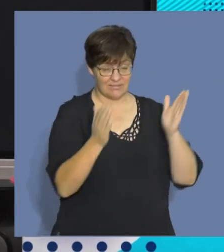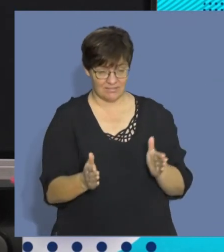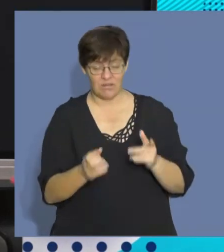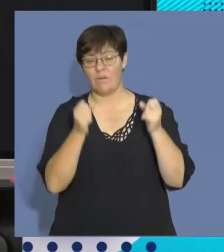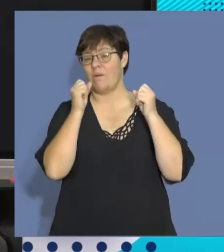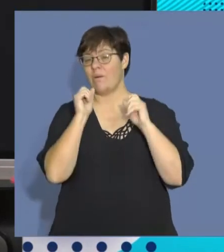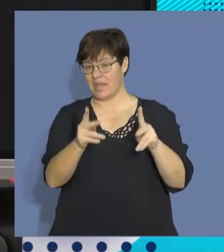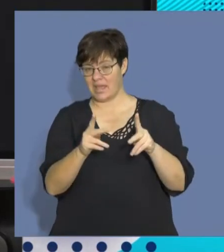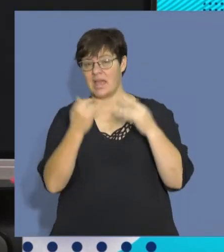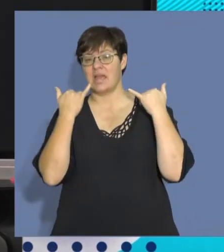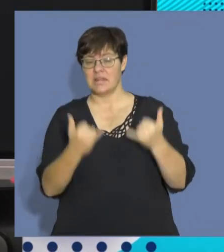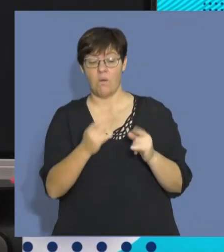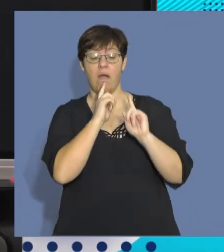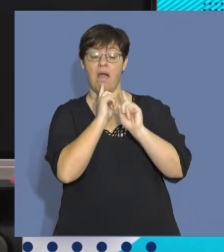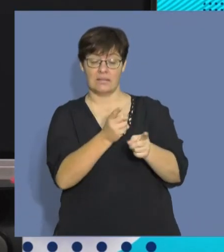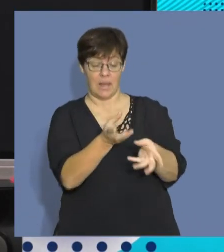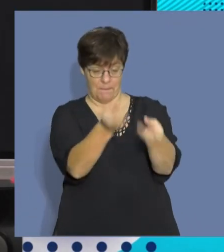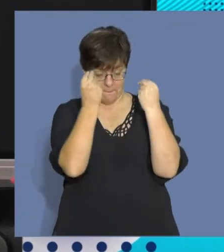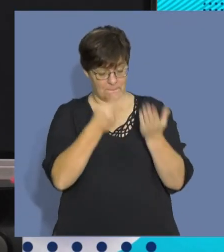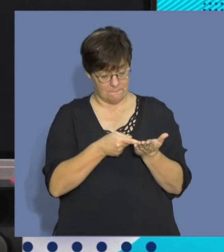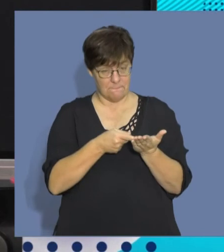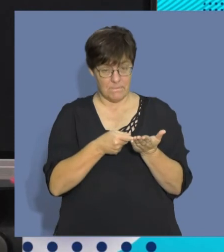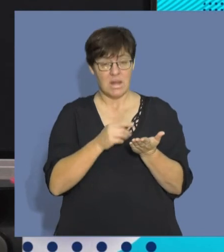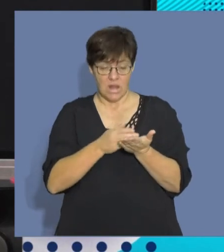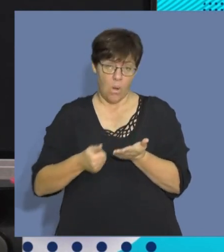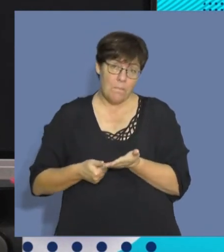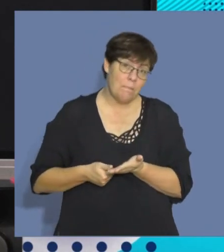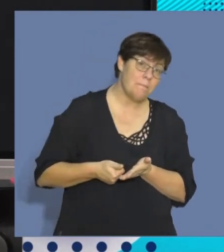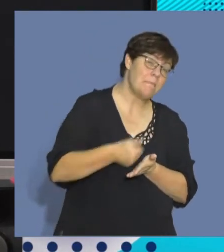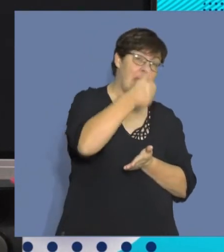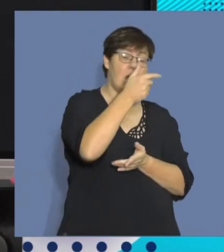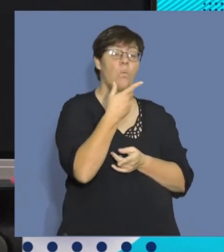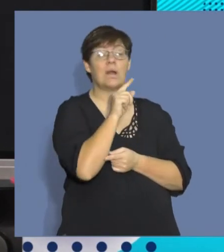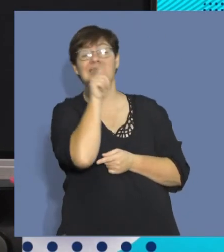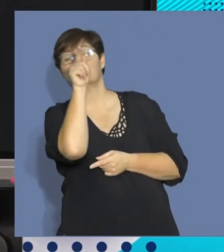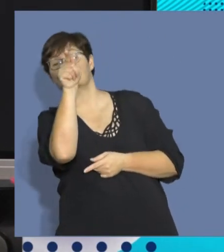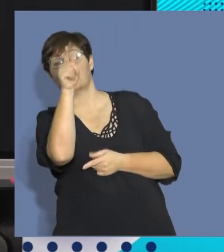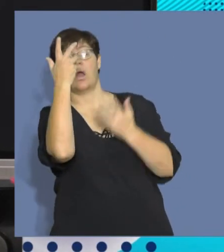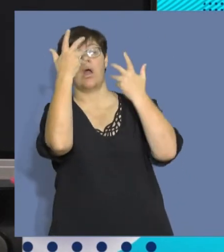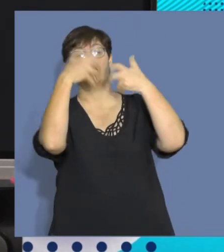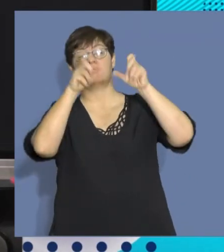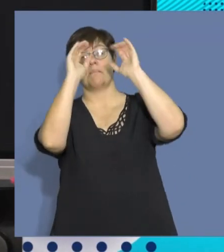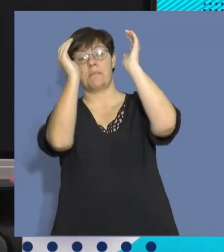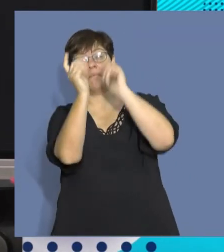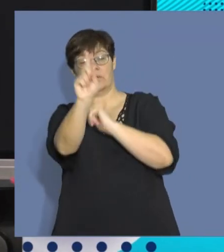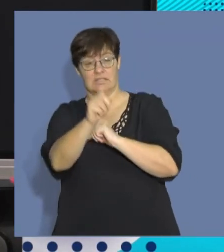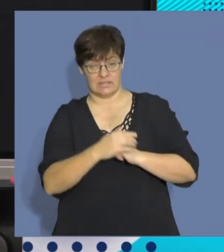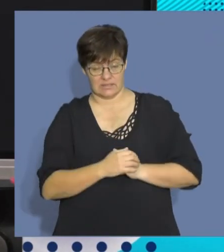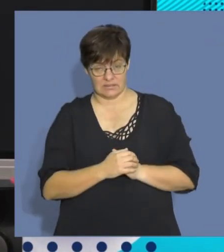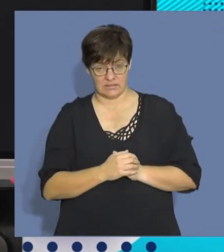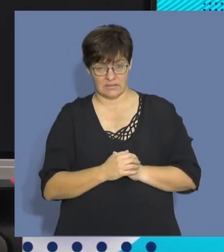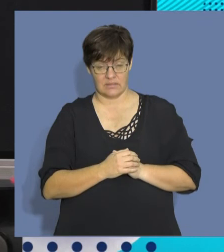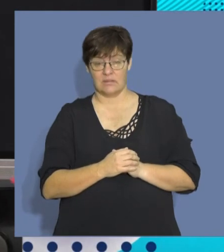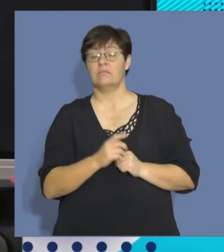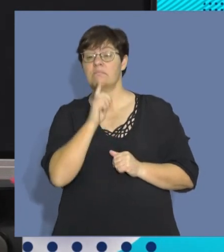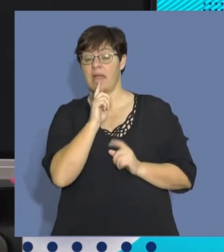up and we said, cool, now I've got the answer and I want to work backwards and I want to figure out what one of those coordinates are. And that's what we're doing